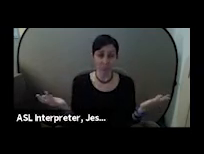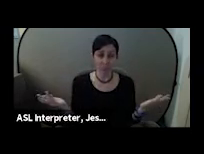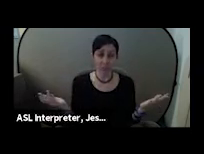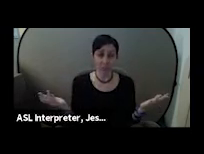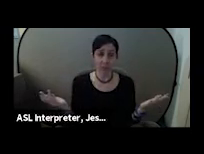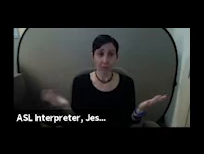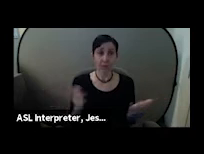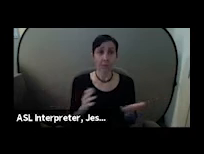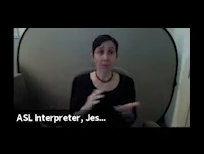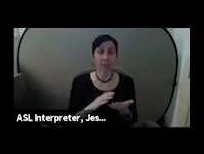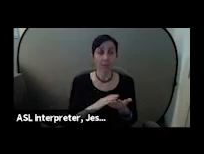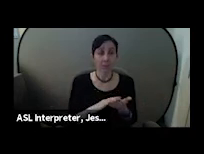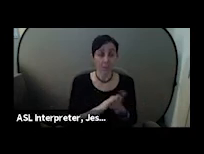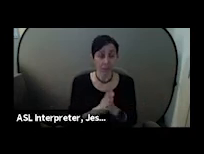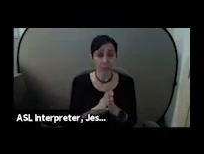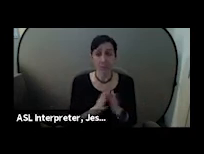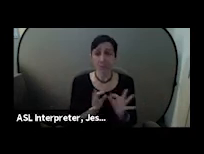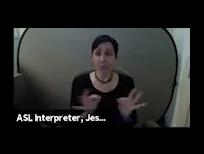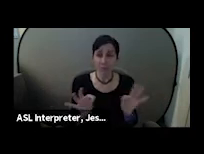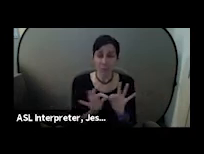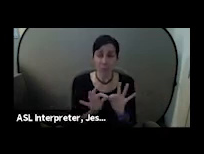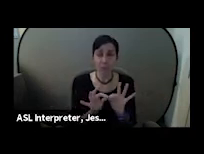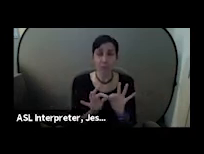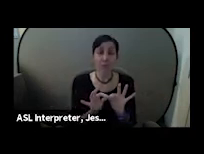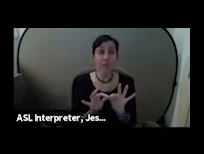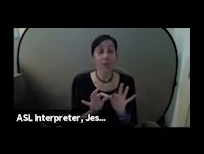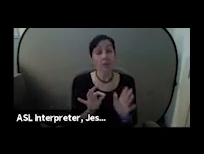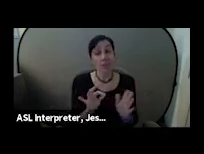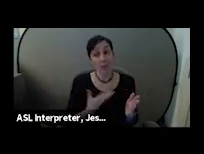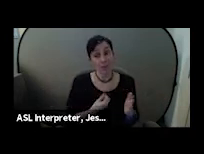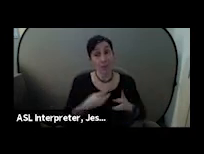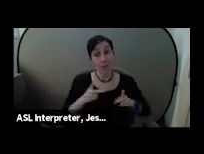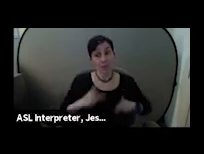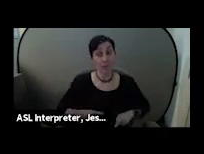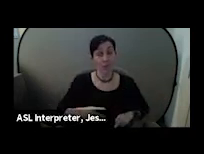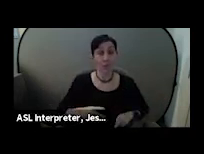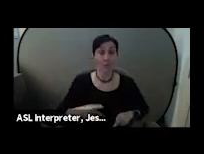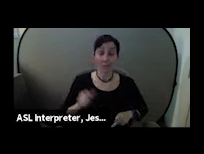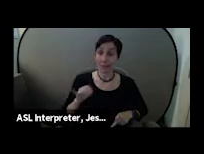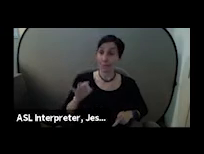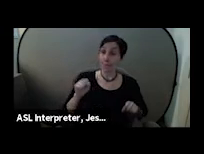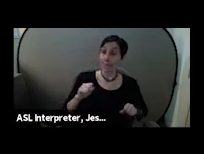it becomes incumbent on the trans person, if they're able to communicate,